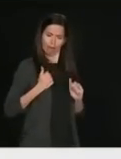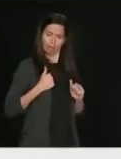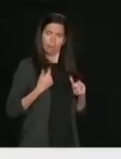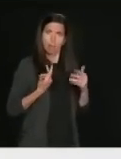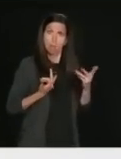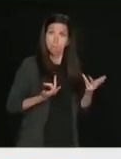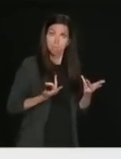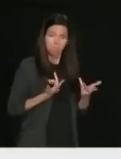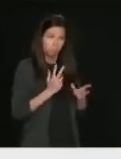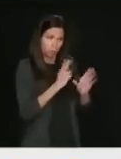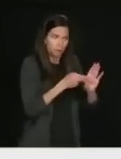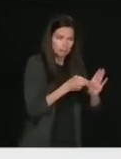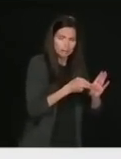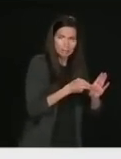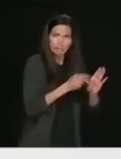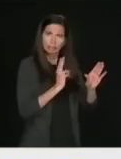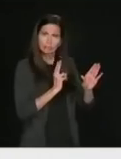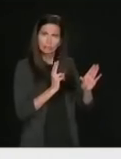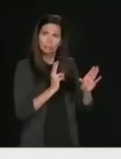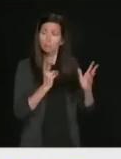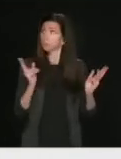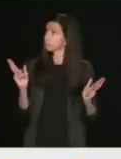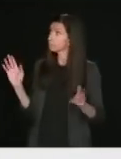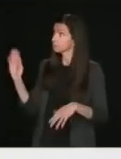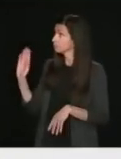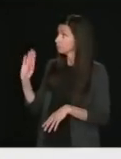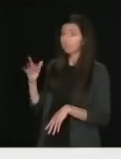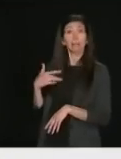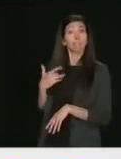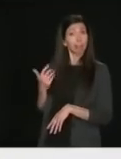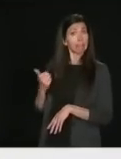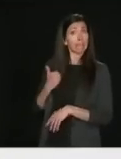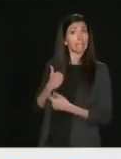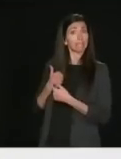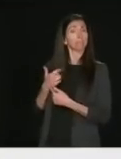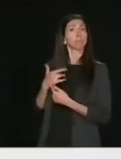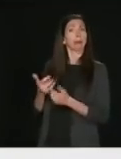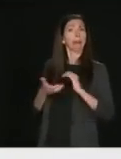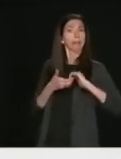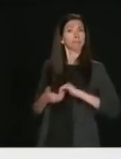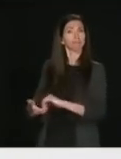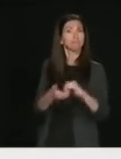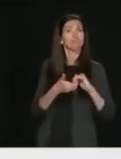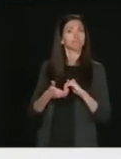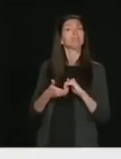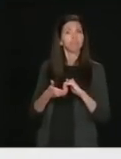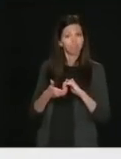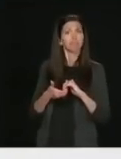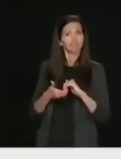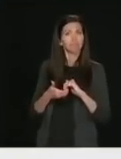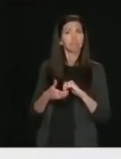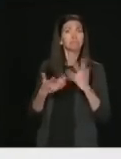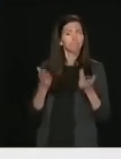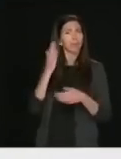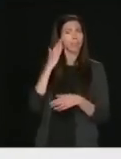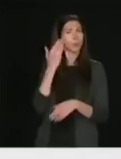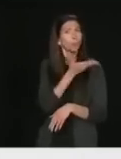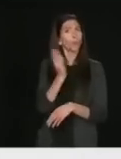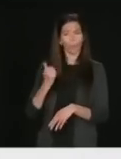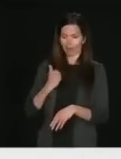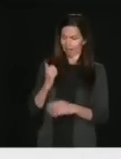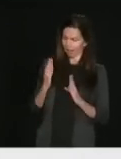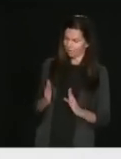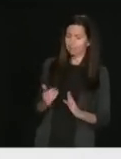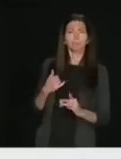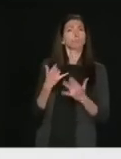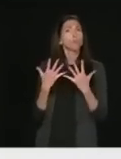no division over these questions. Canadians all want the Canada as a strong voice on the international